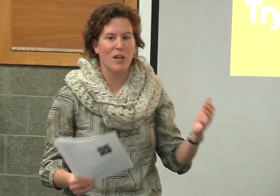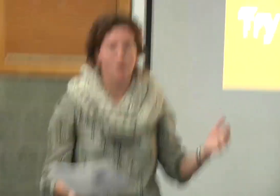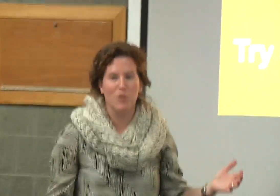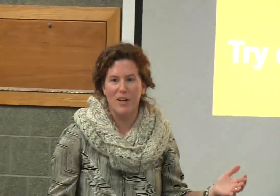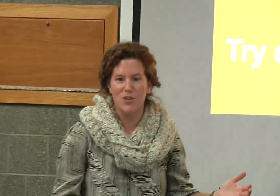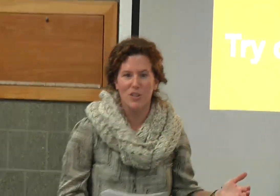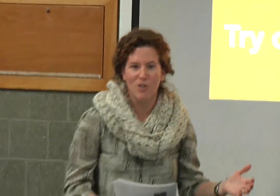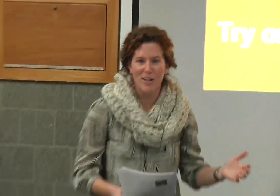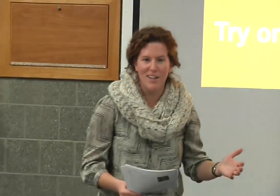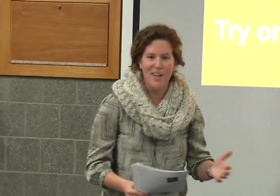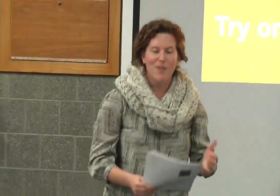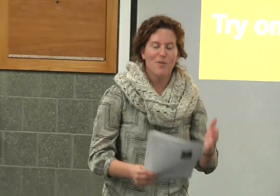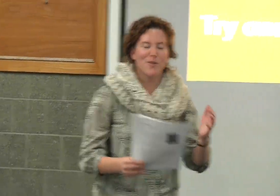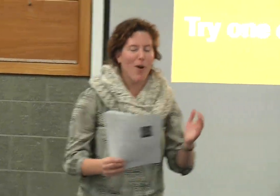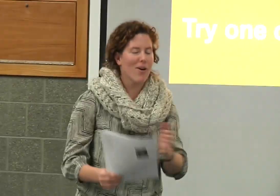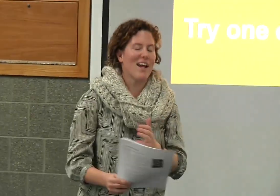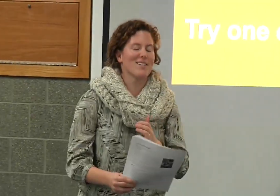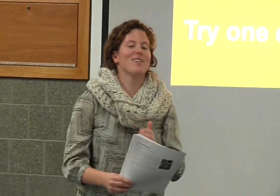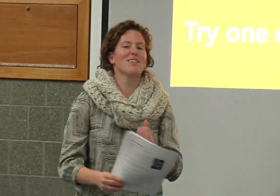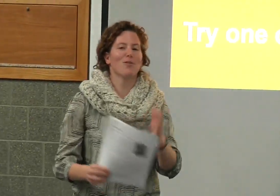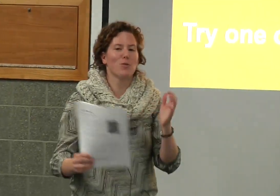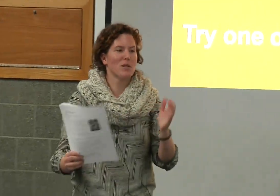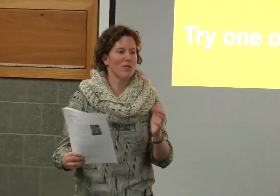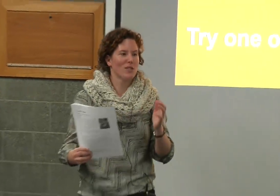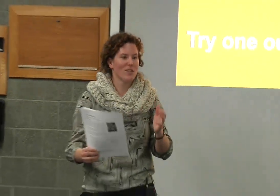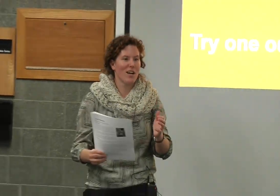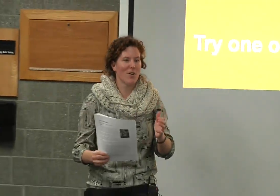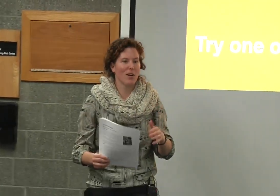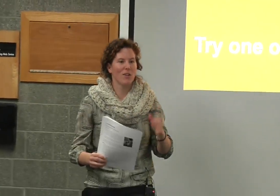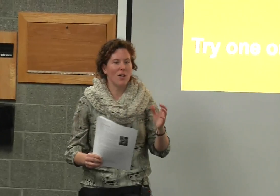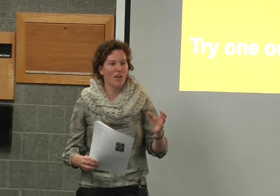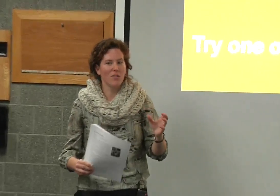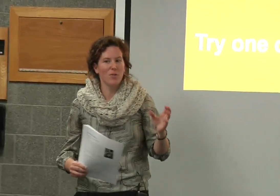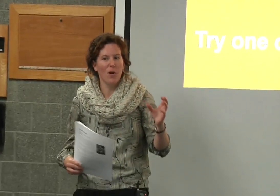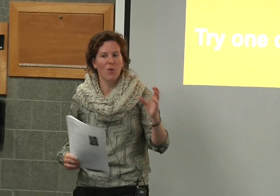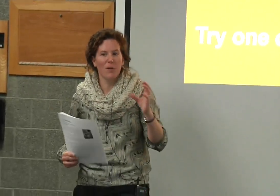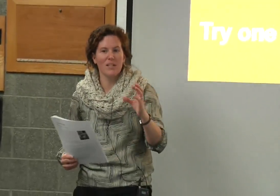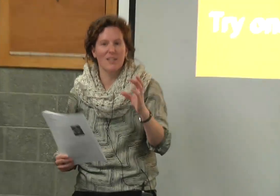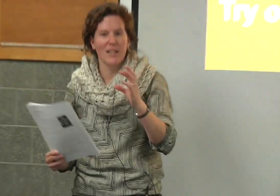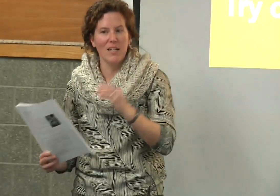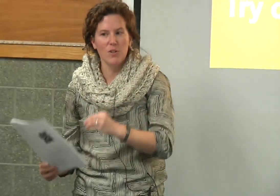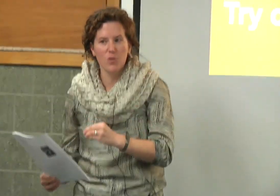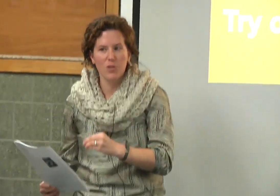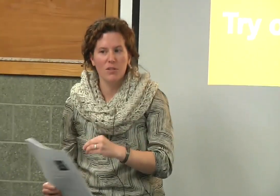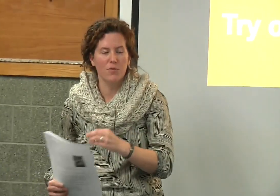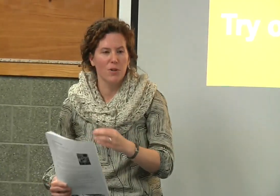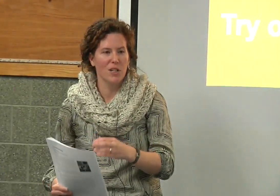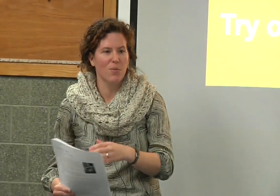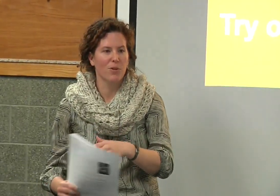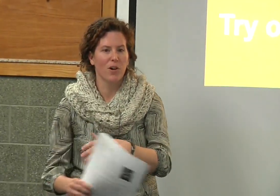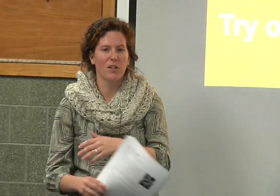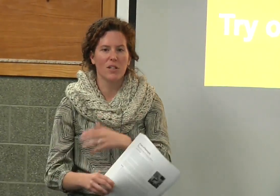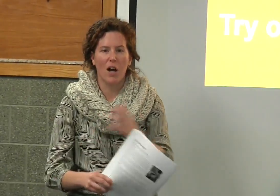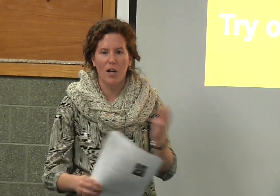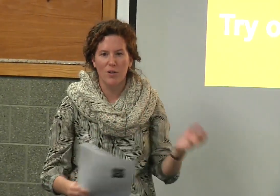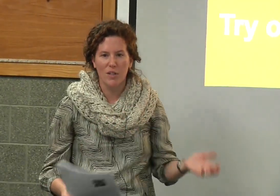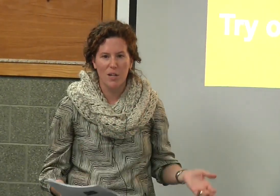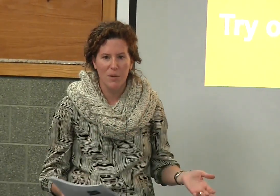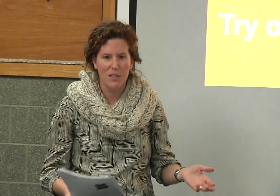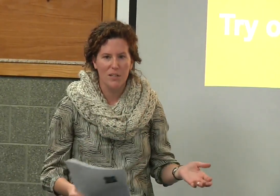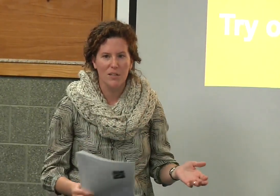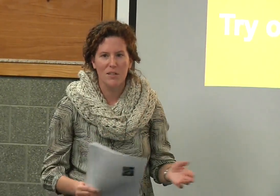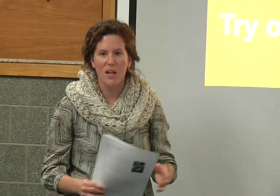teach electrical engineering, there are case studies that are specific to that, right? A lot of them are based in industry. So for example, there are